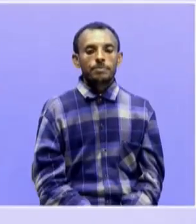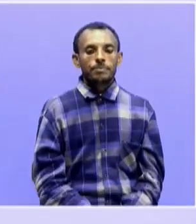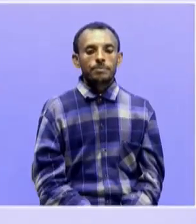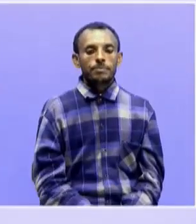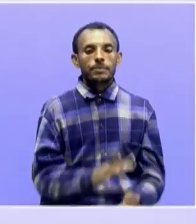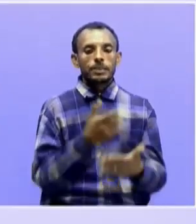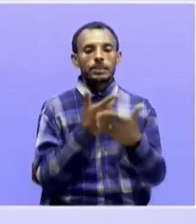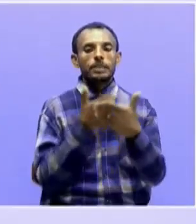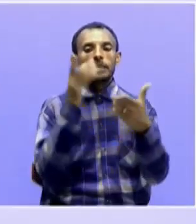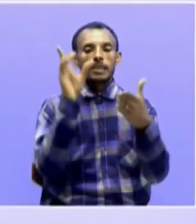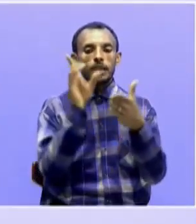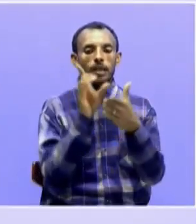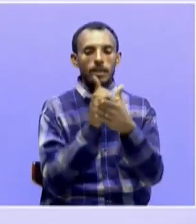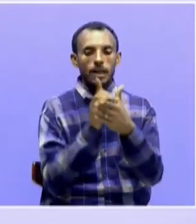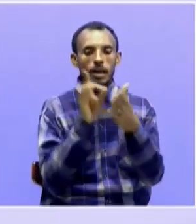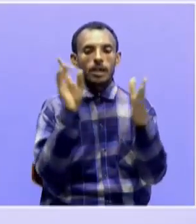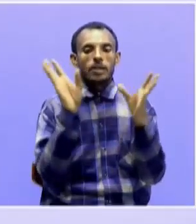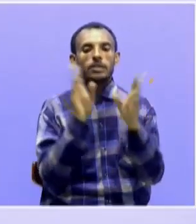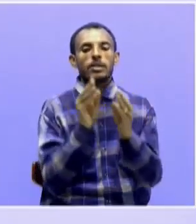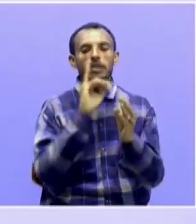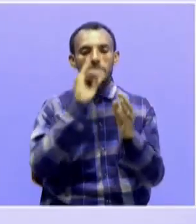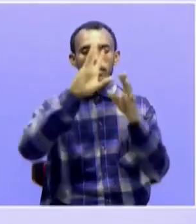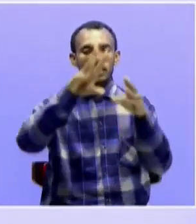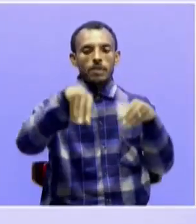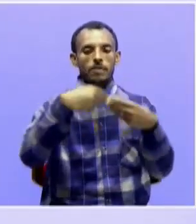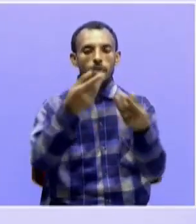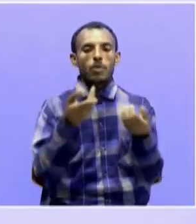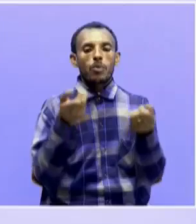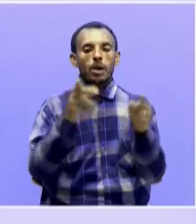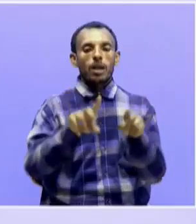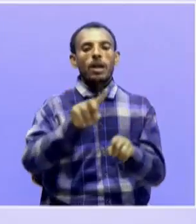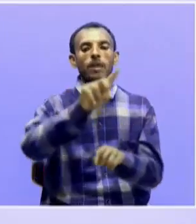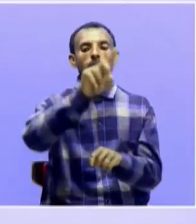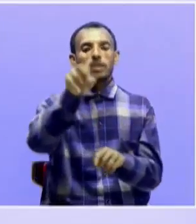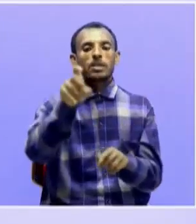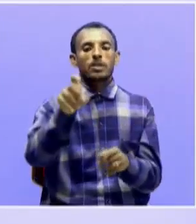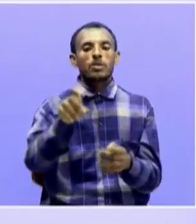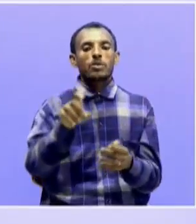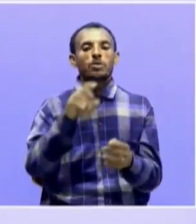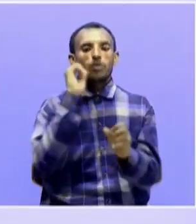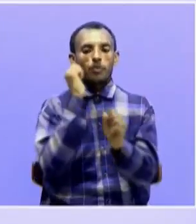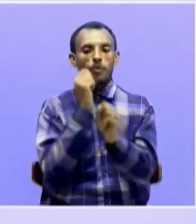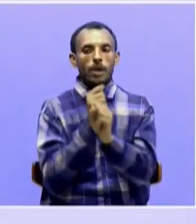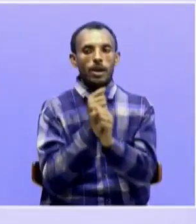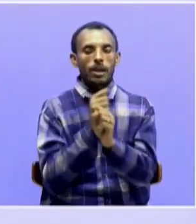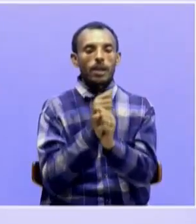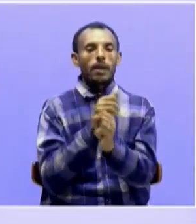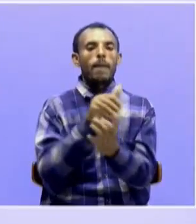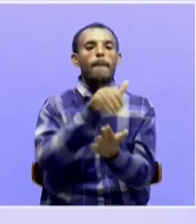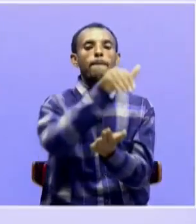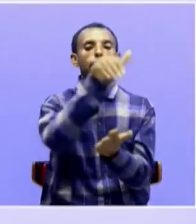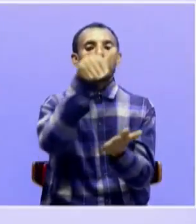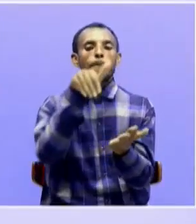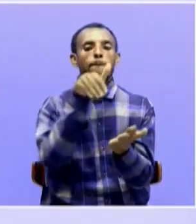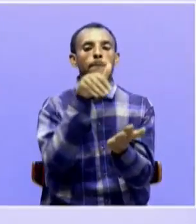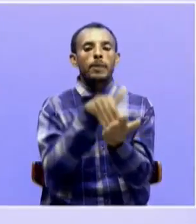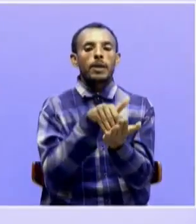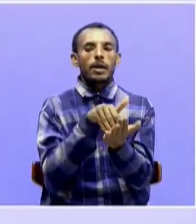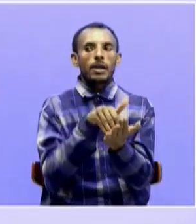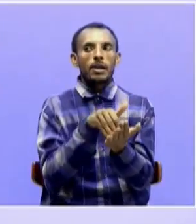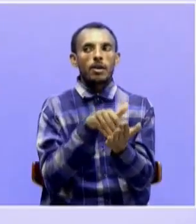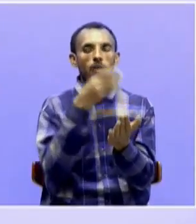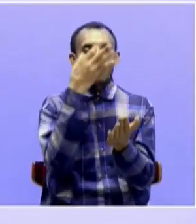This data set is given, and we're asked to find the median